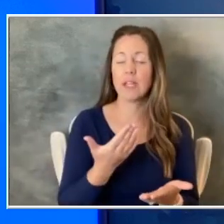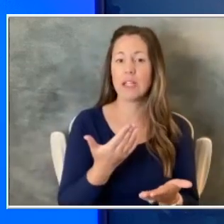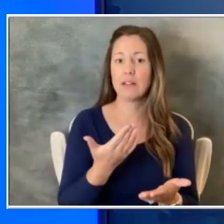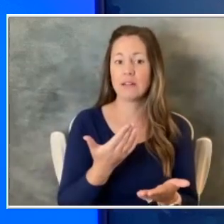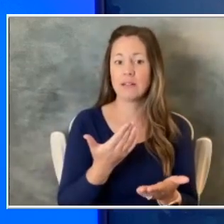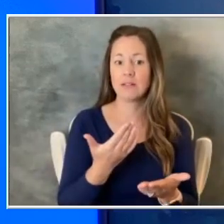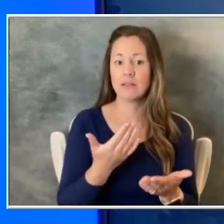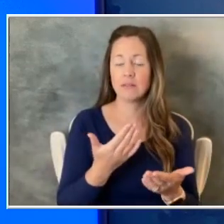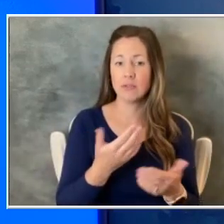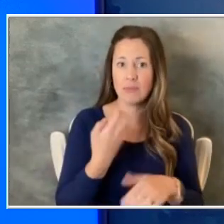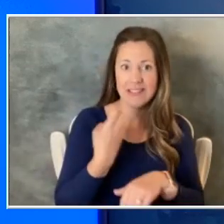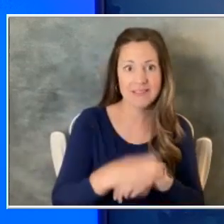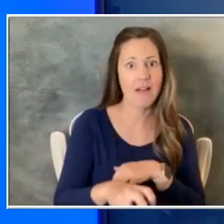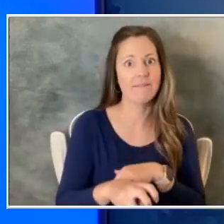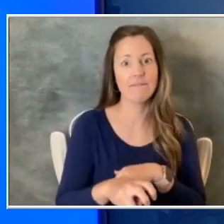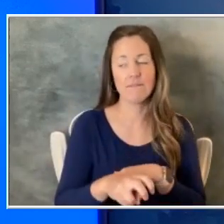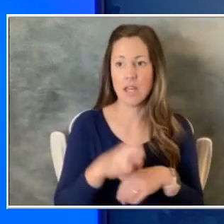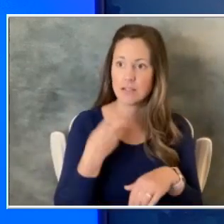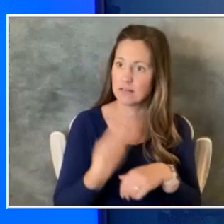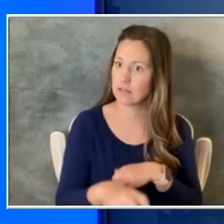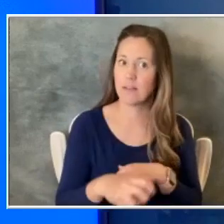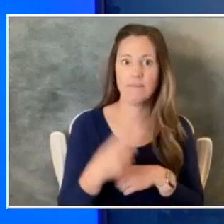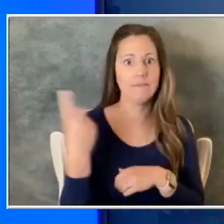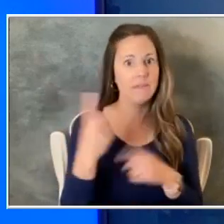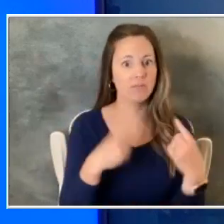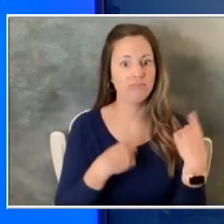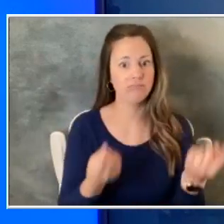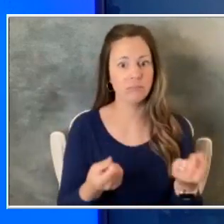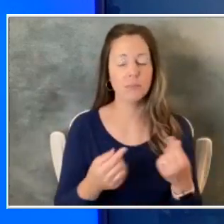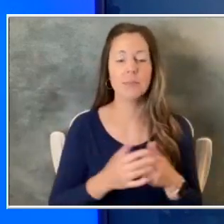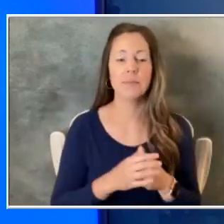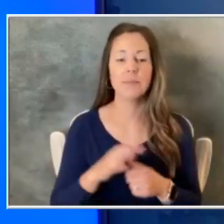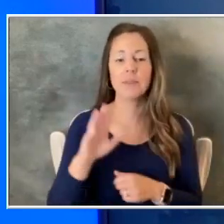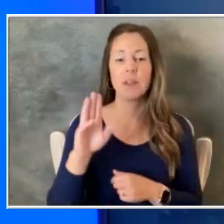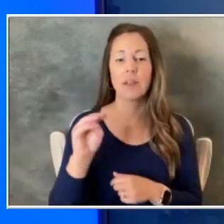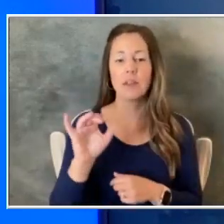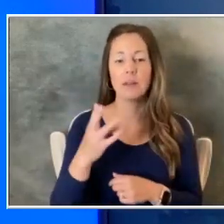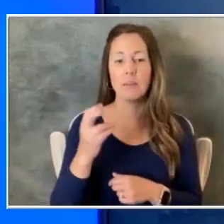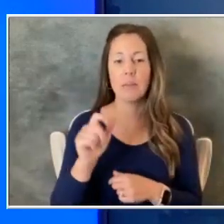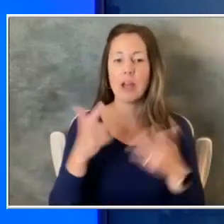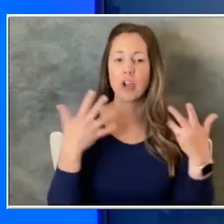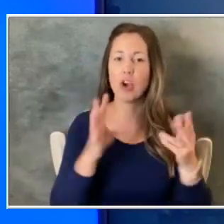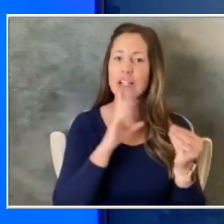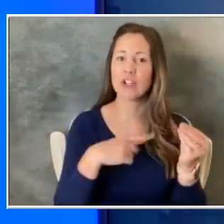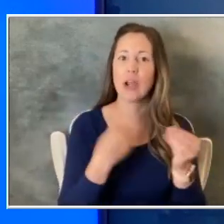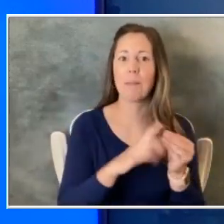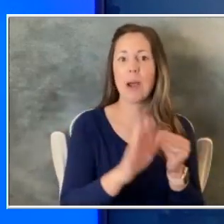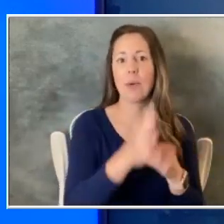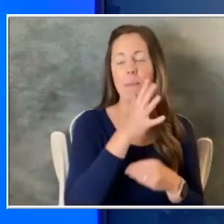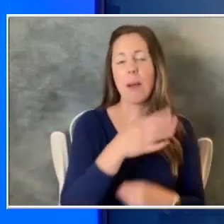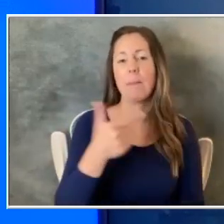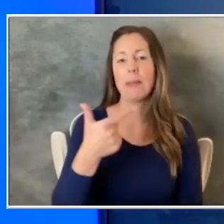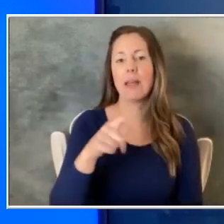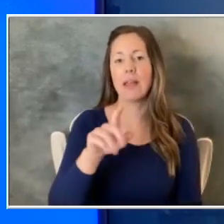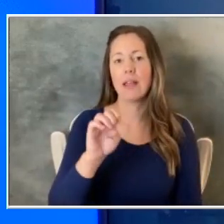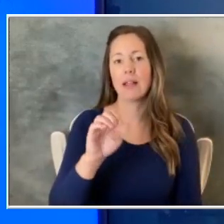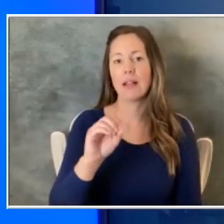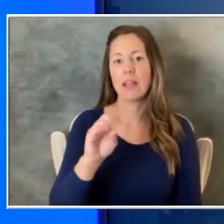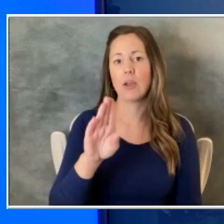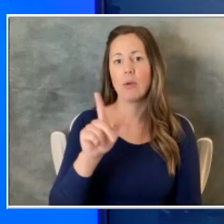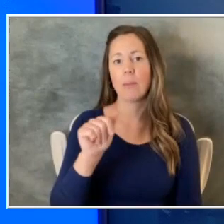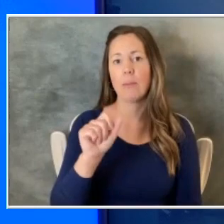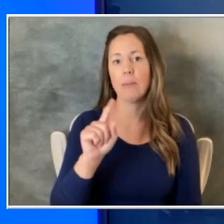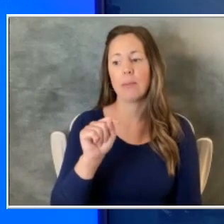tough opponents. And Michael has already talked about his mom and glioblastoma, and that is certainly one of those cancers.